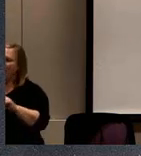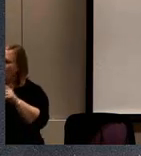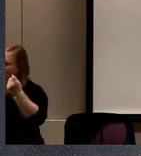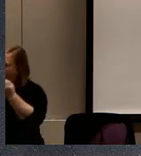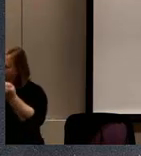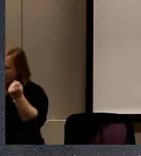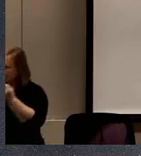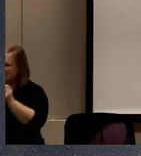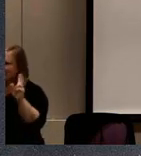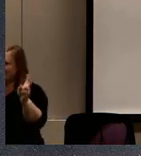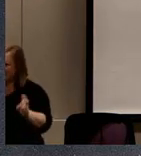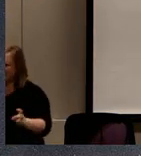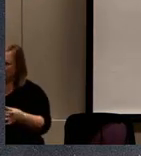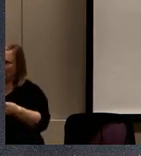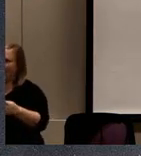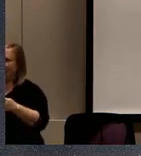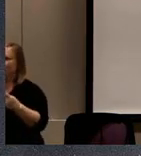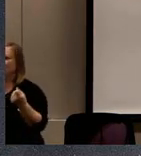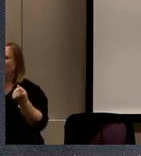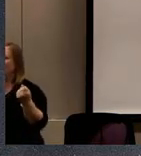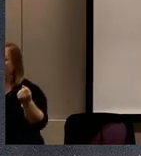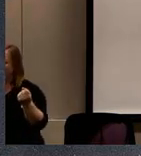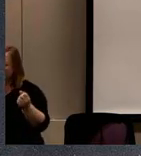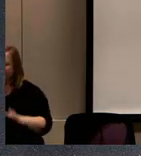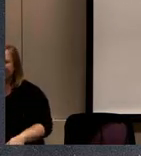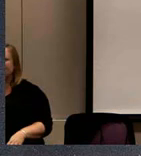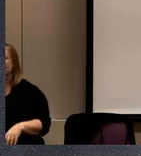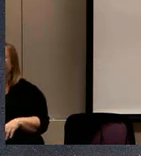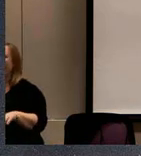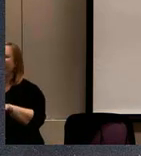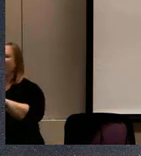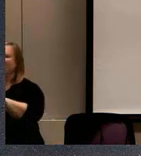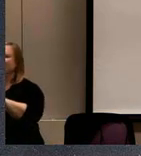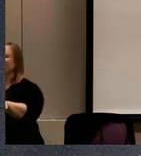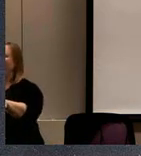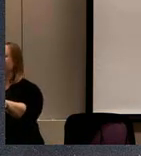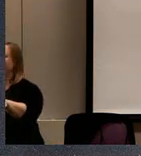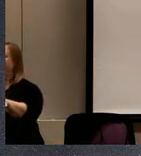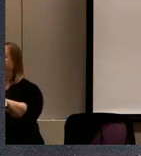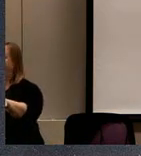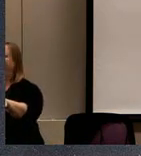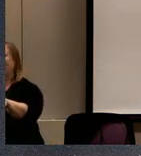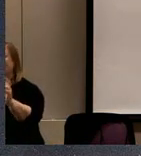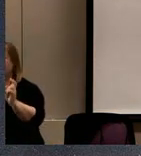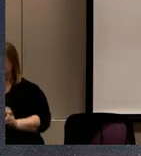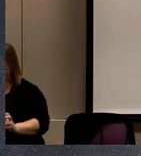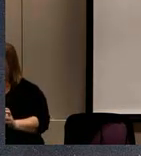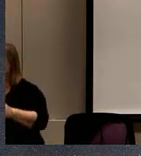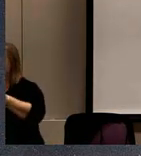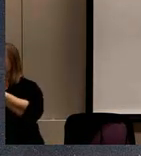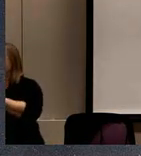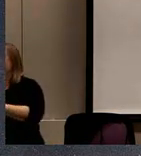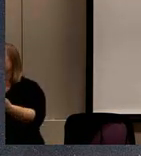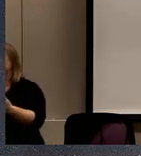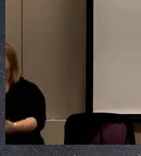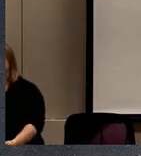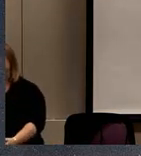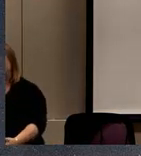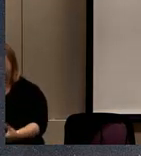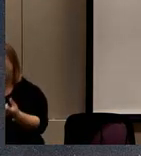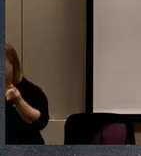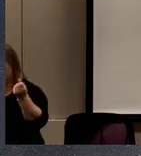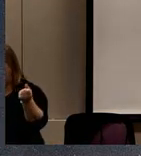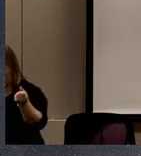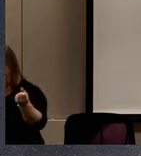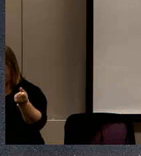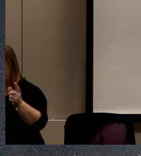affect motorists, but also traffic safety issues, such as senior driving, as well as offering a